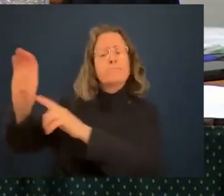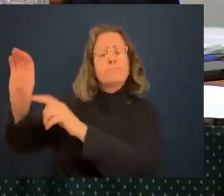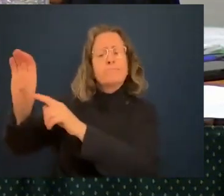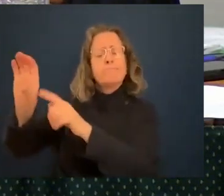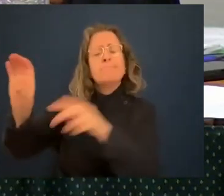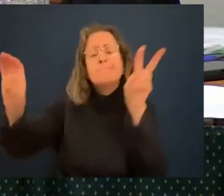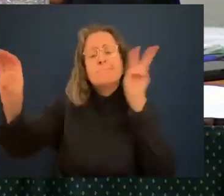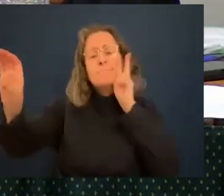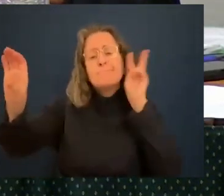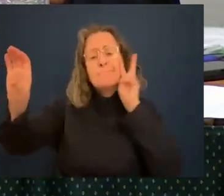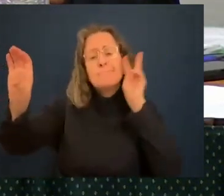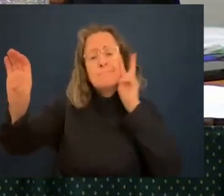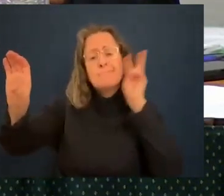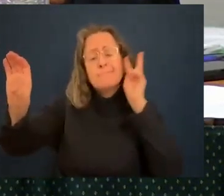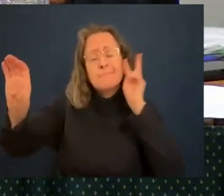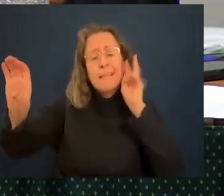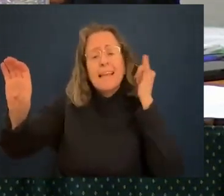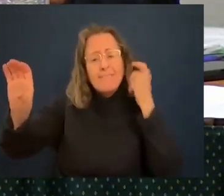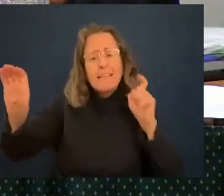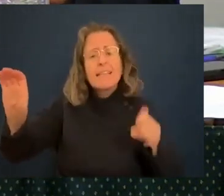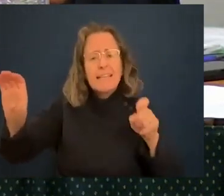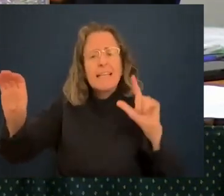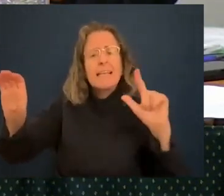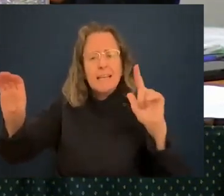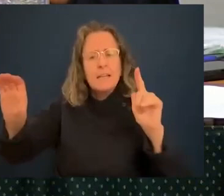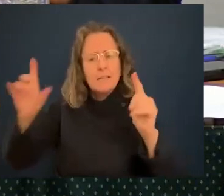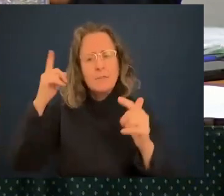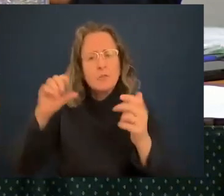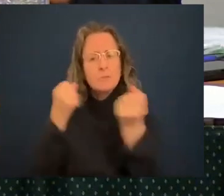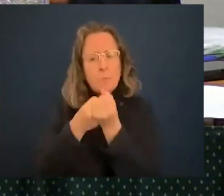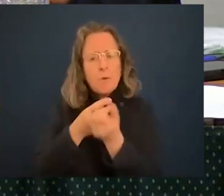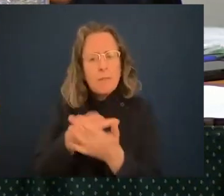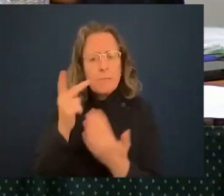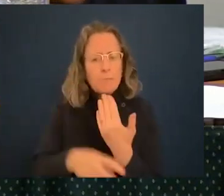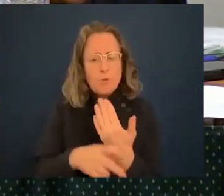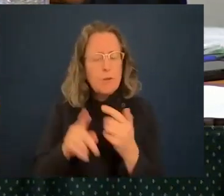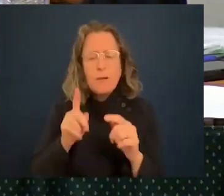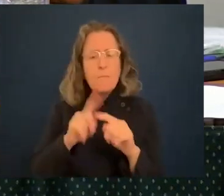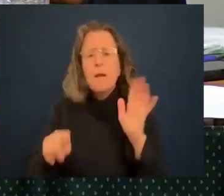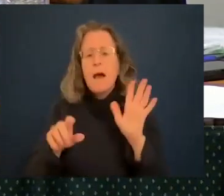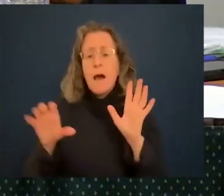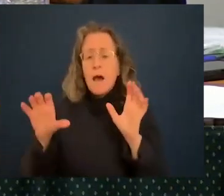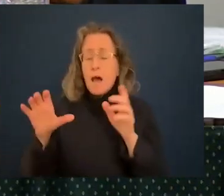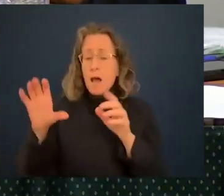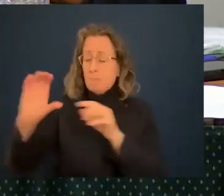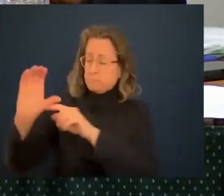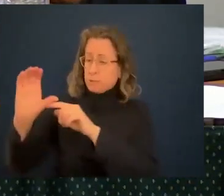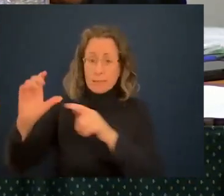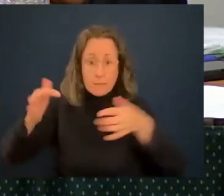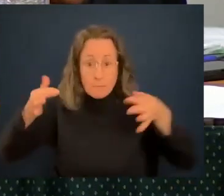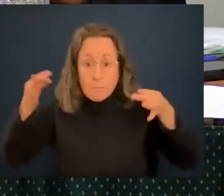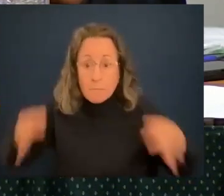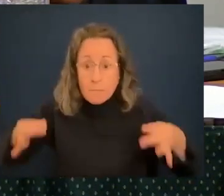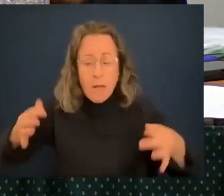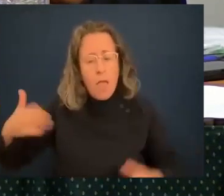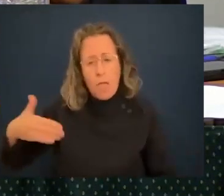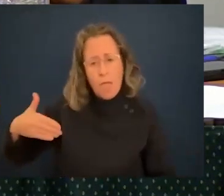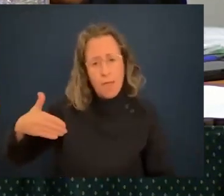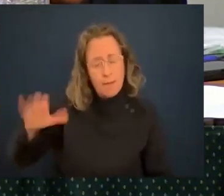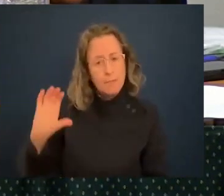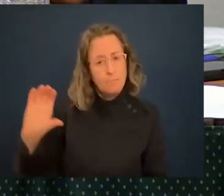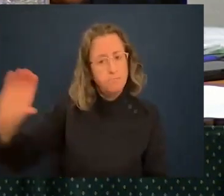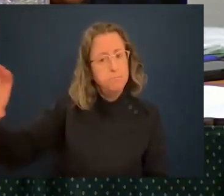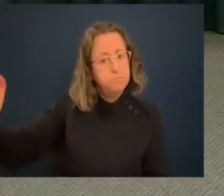need it or to tap into something but we're not committing it to that yet I want that